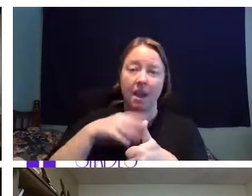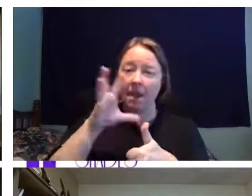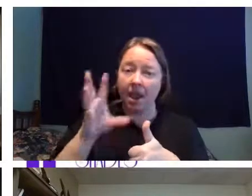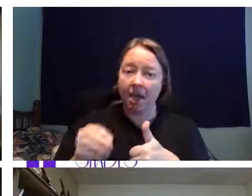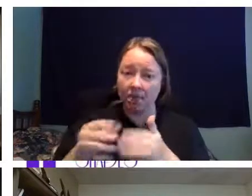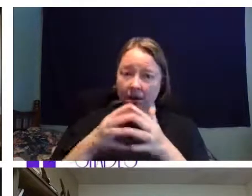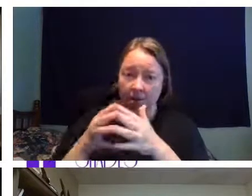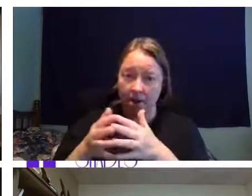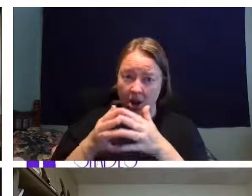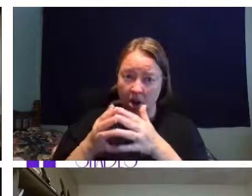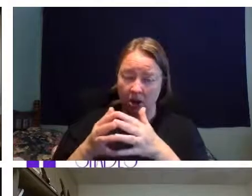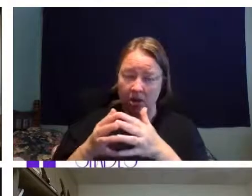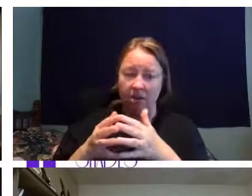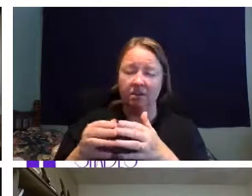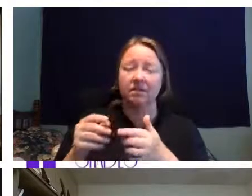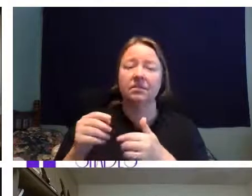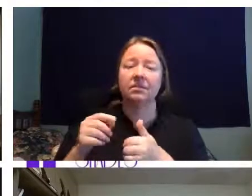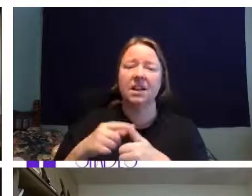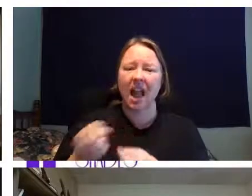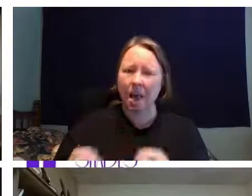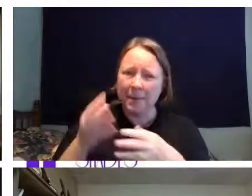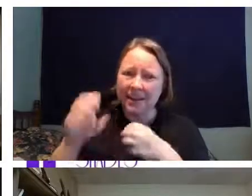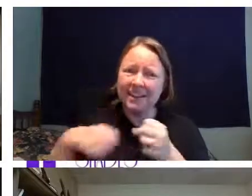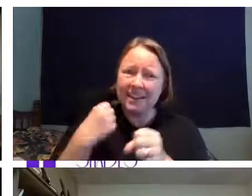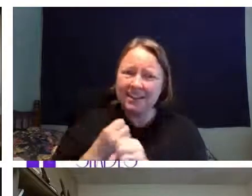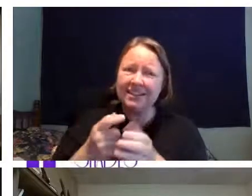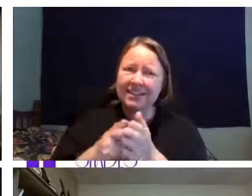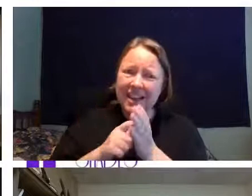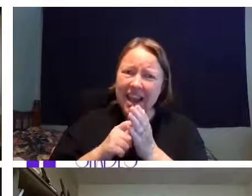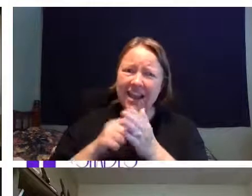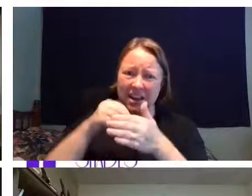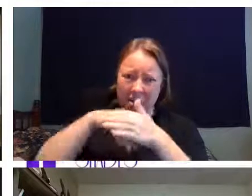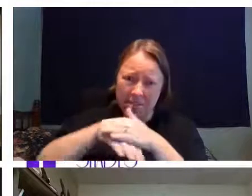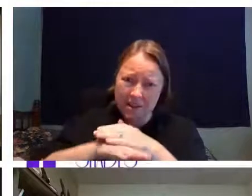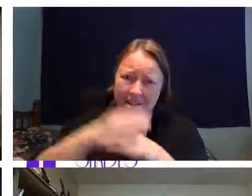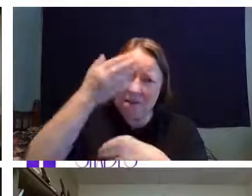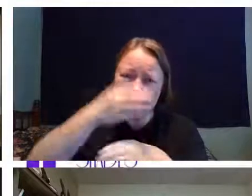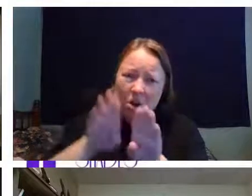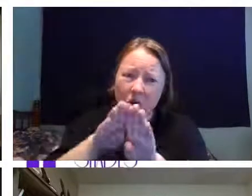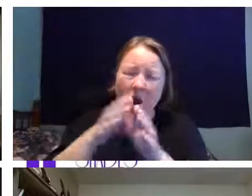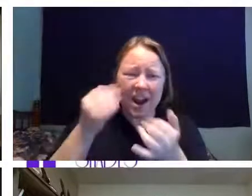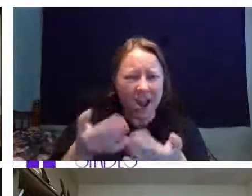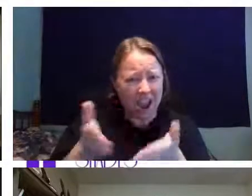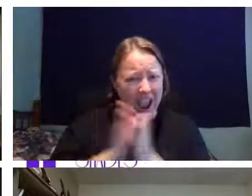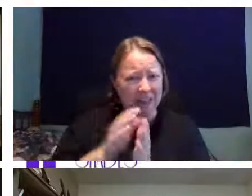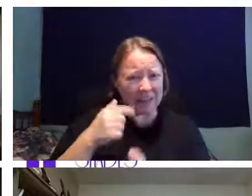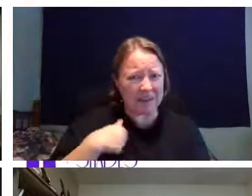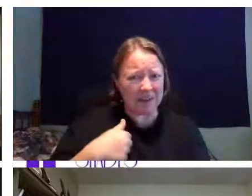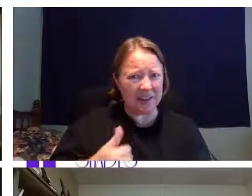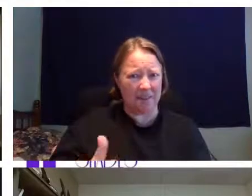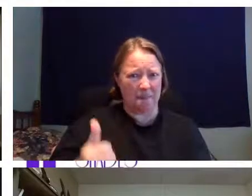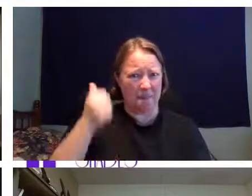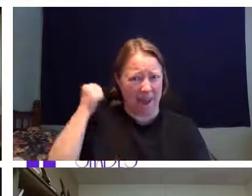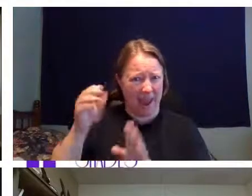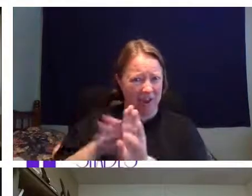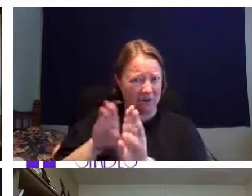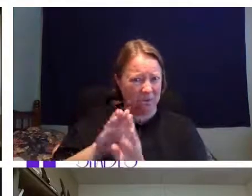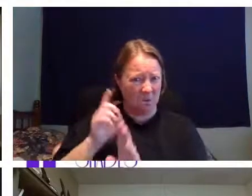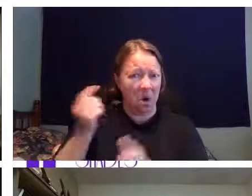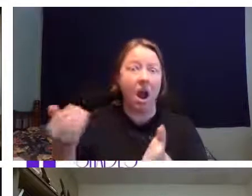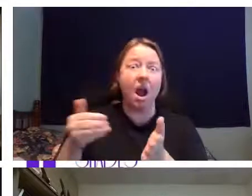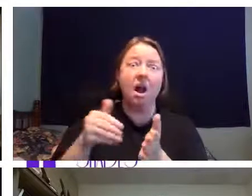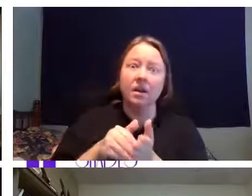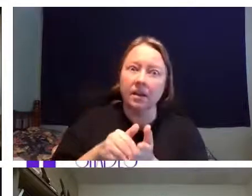and how many years did it take for us to be able to come in through a front door? And now you're asking me to come in through a back door